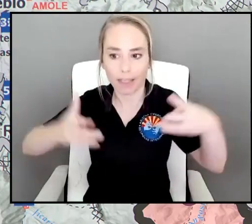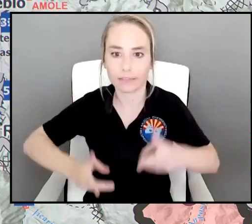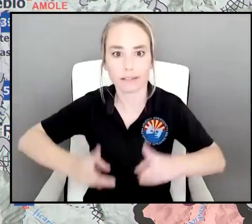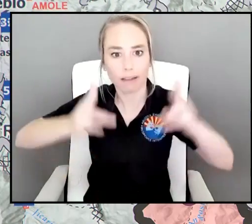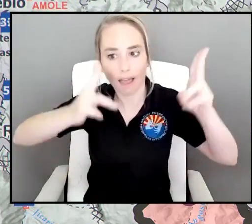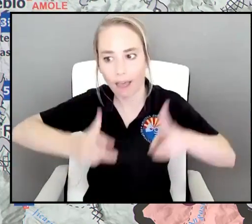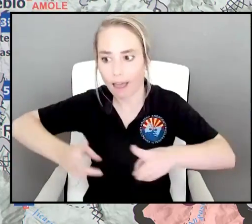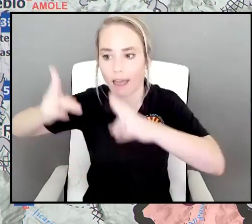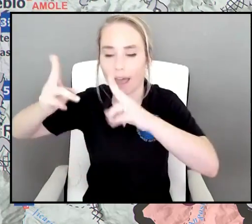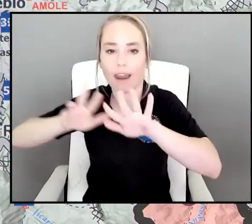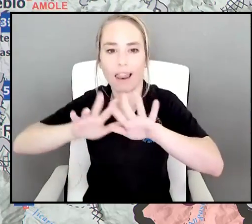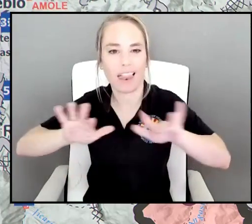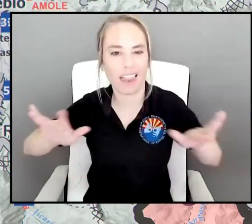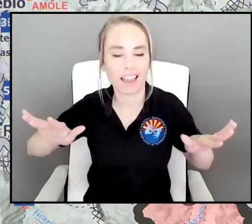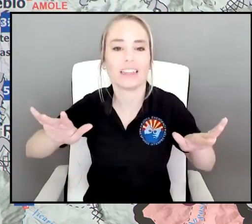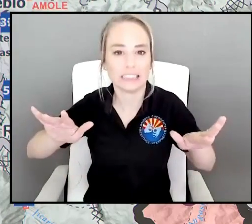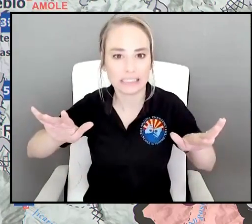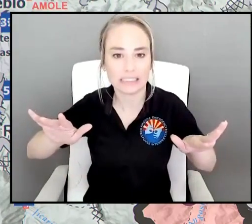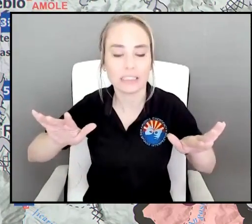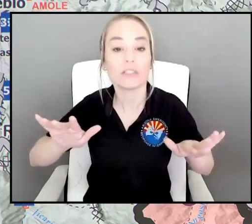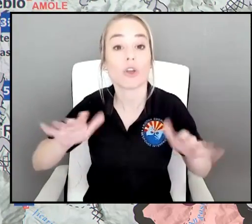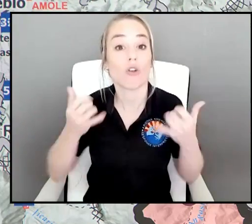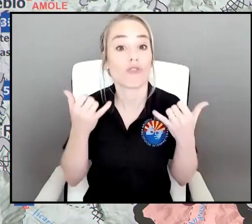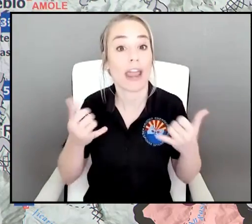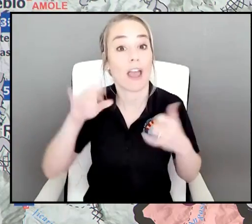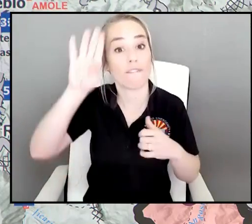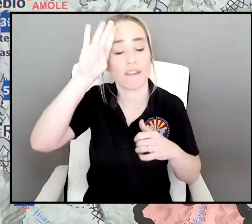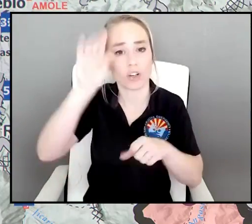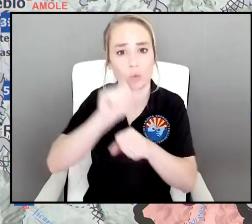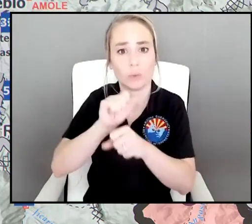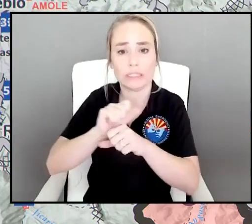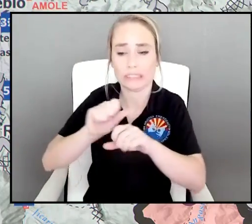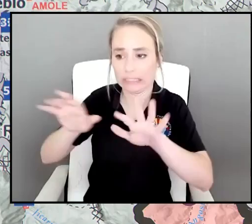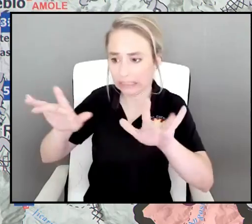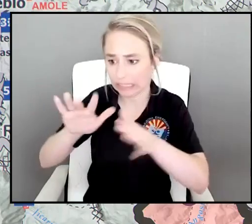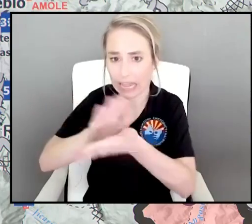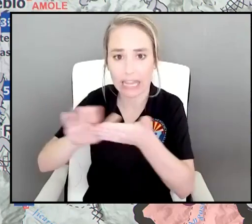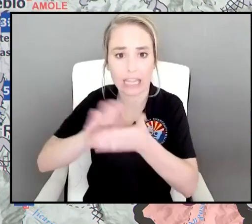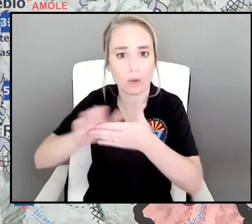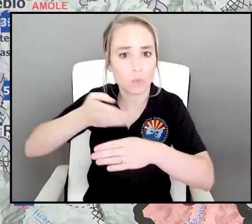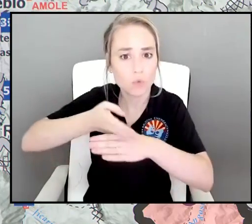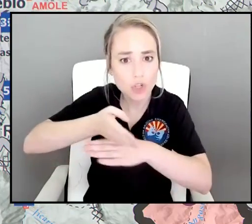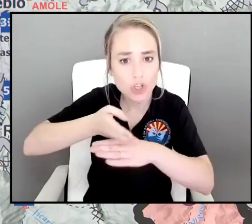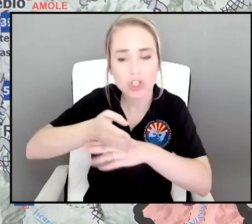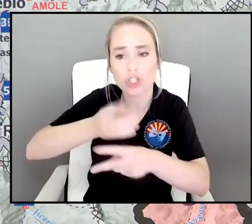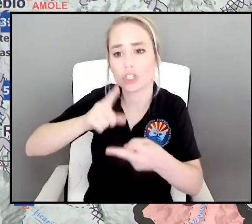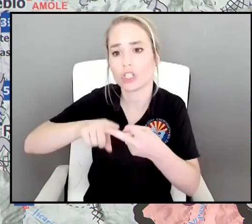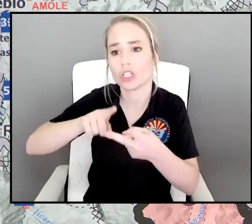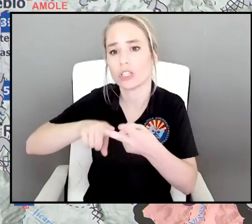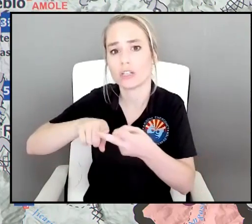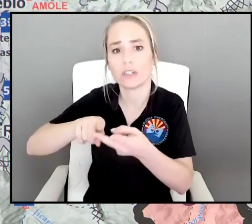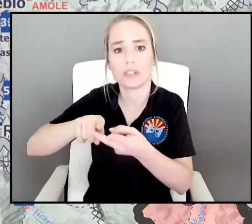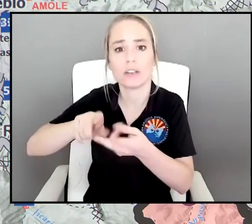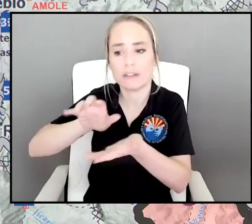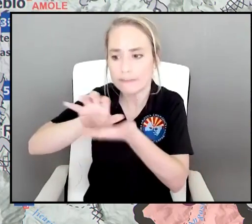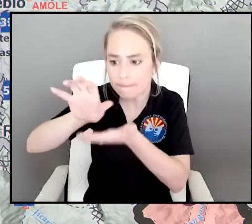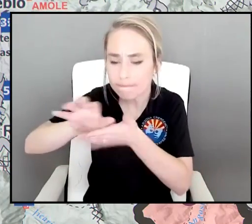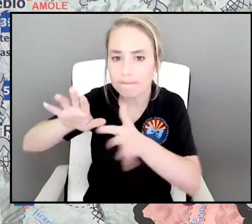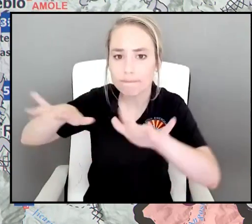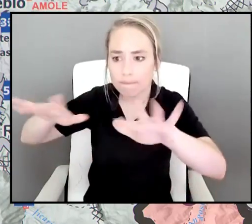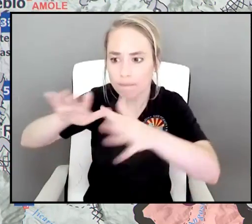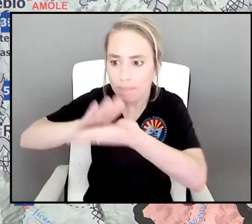things like that. So there's some chipping going on in there. They got some excavators, or many, I